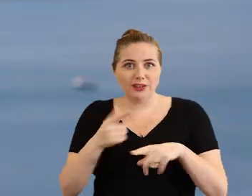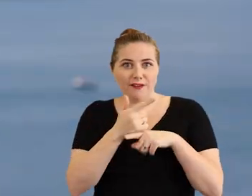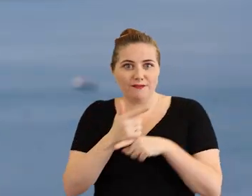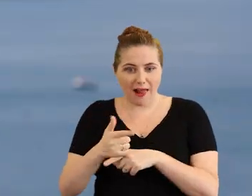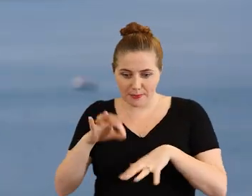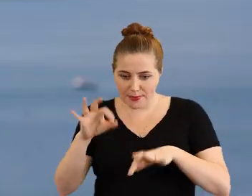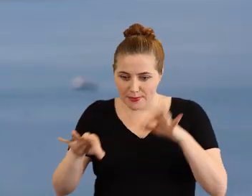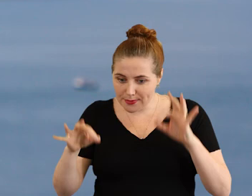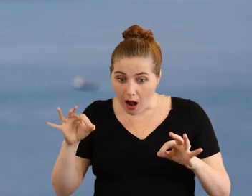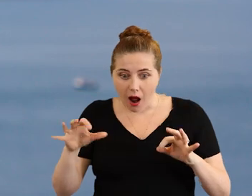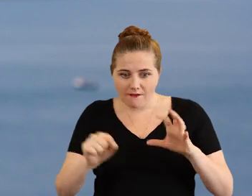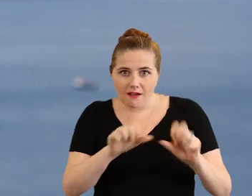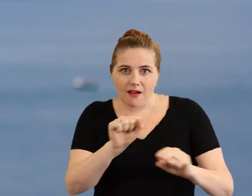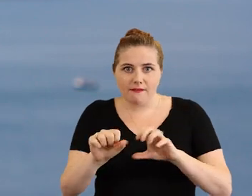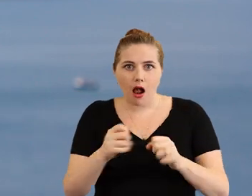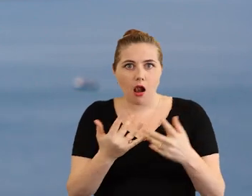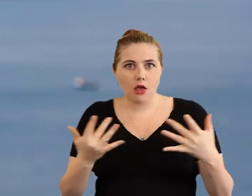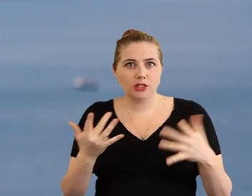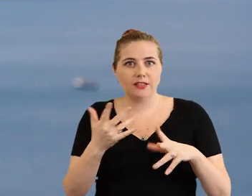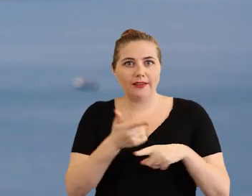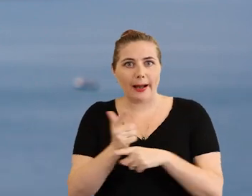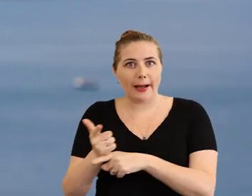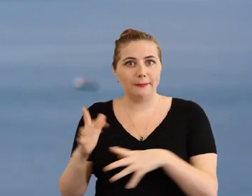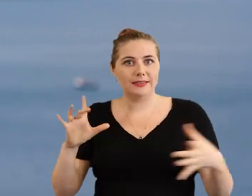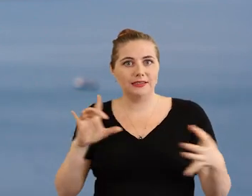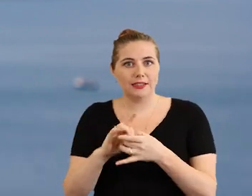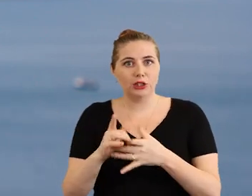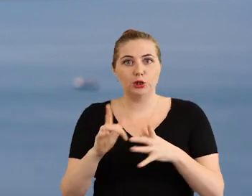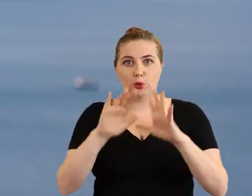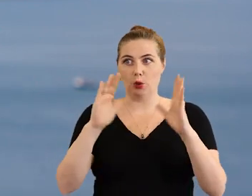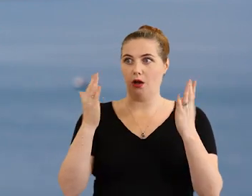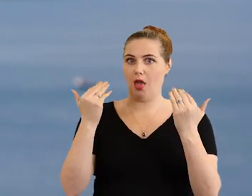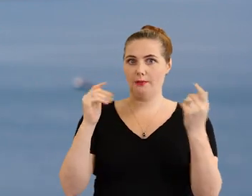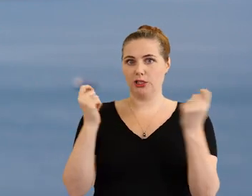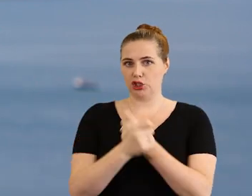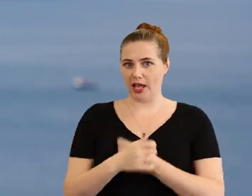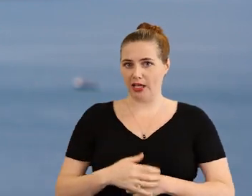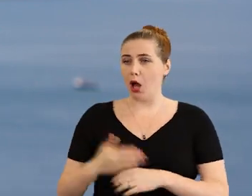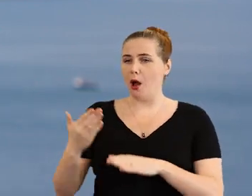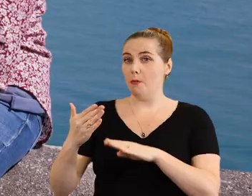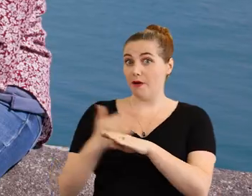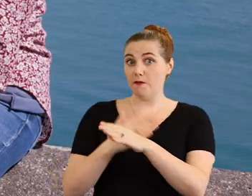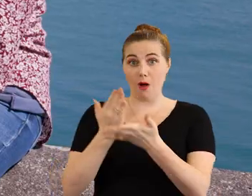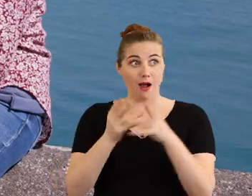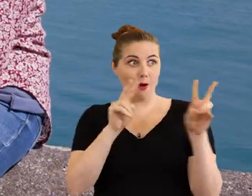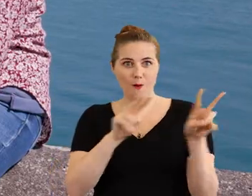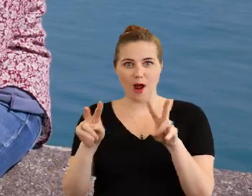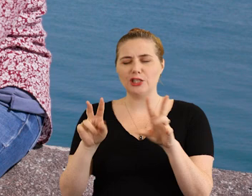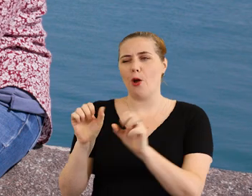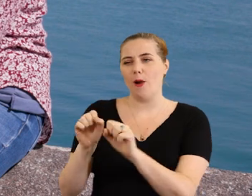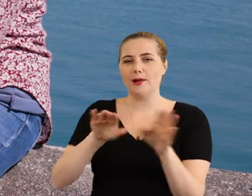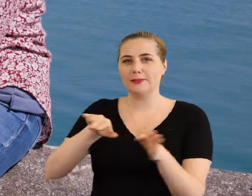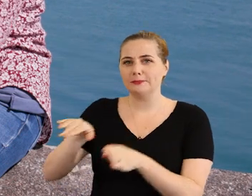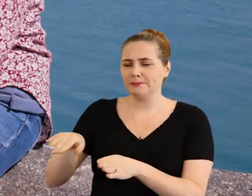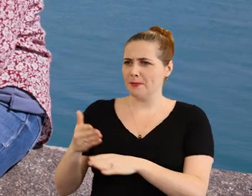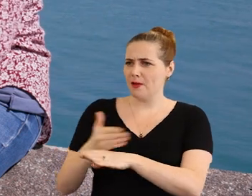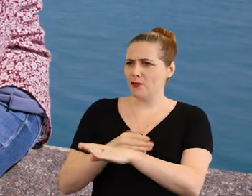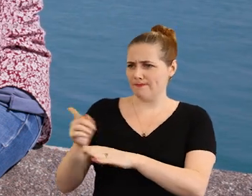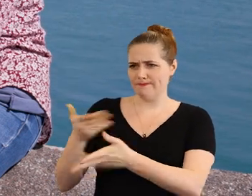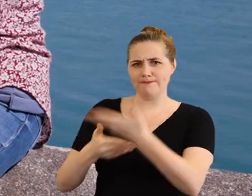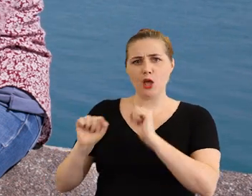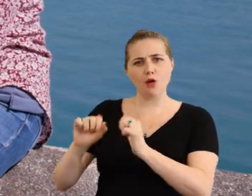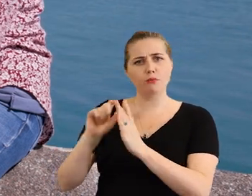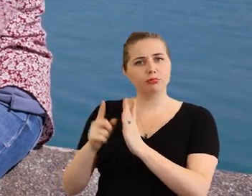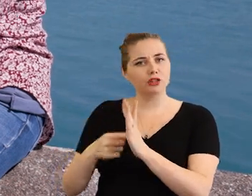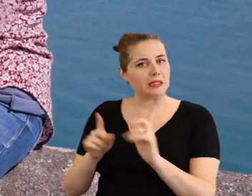out clips that talk to climate change through the decades. But before we look at those clips, can you just tell me a little bit